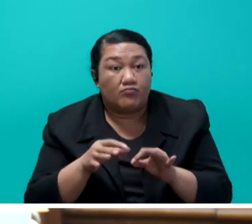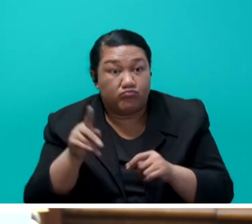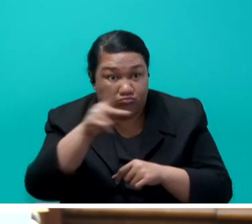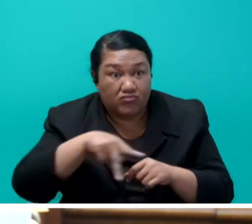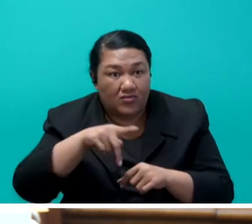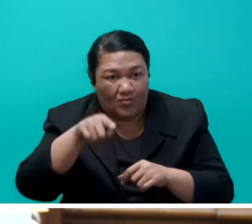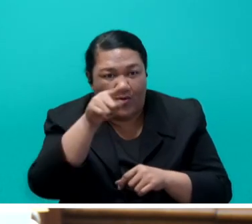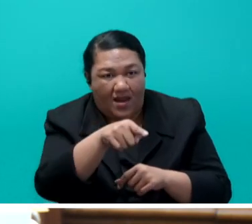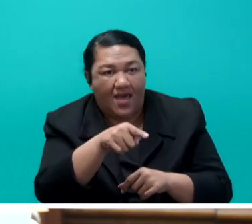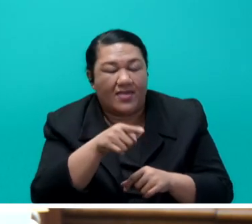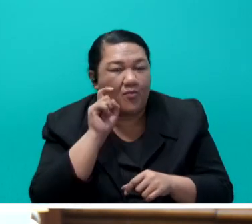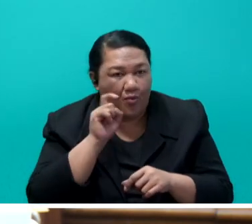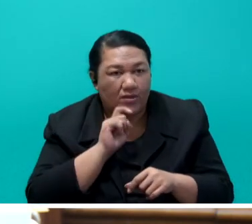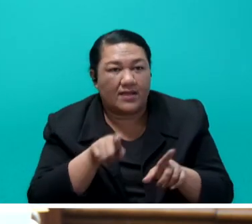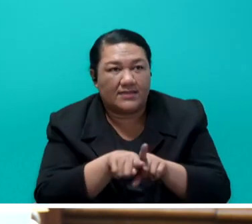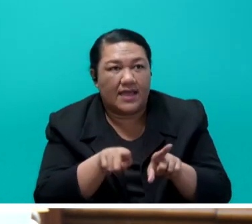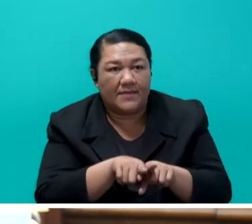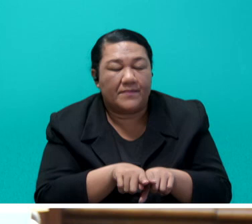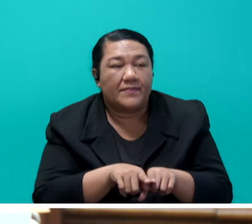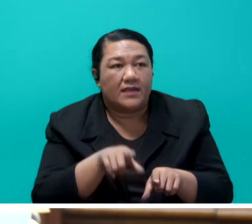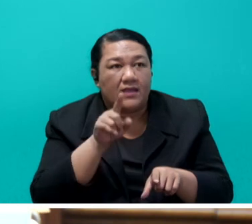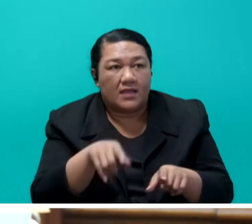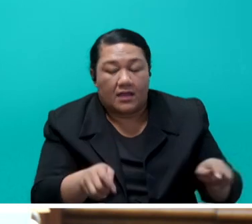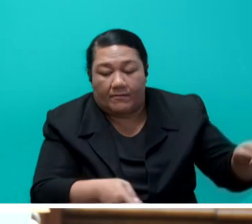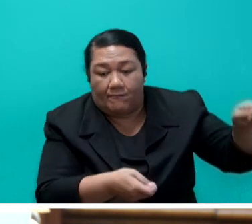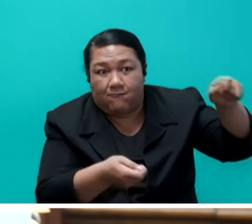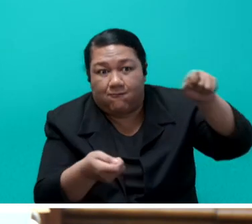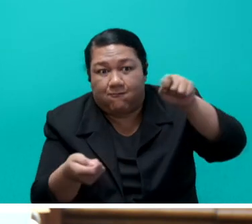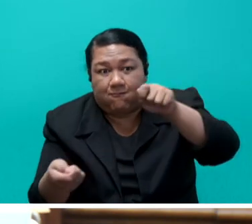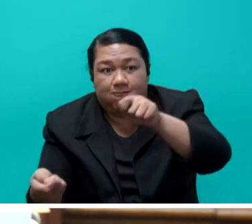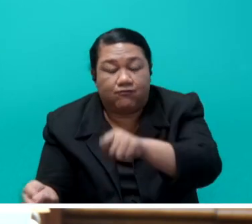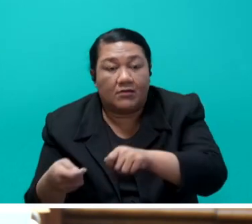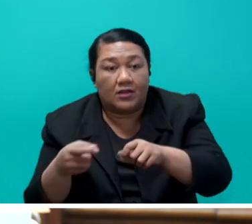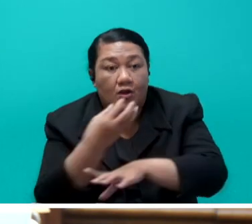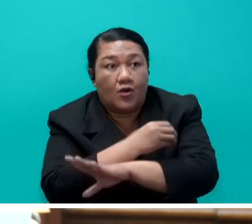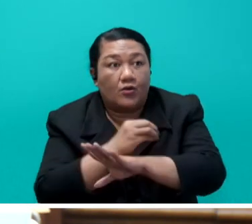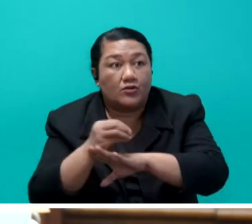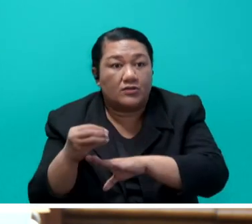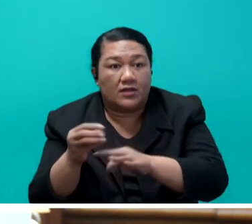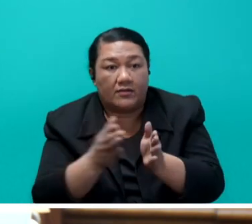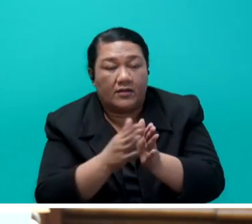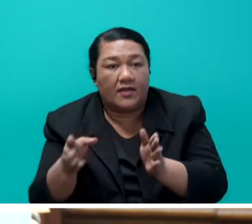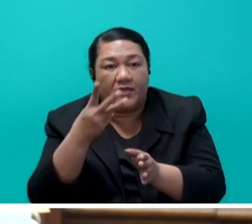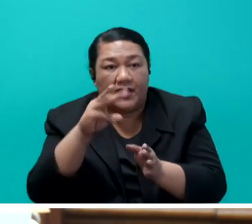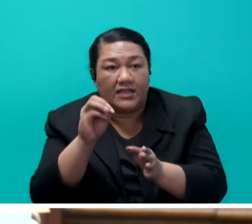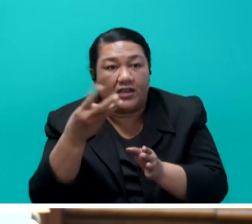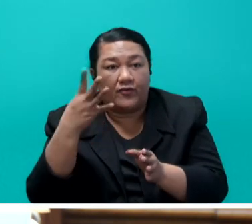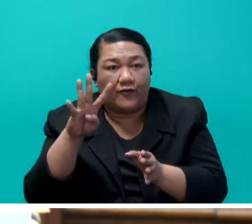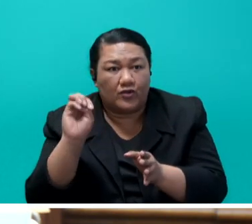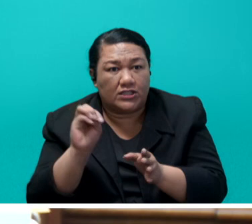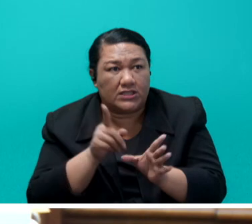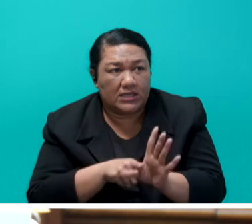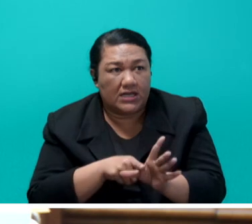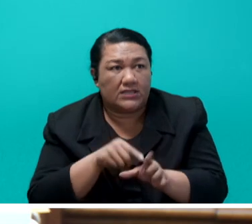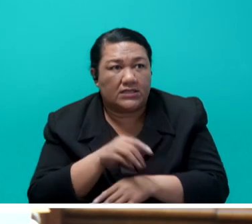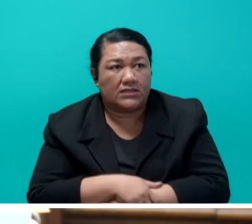Japan plans to carry out this disposal into the ocean gradually over a period of 30 to 40 years, with